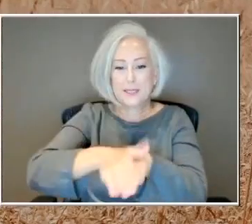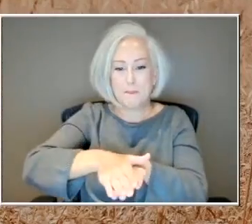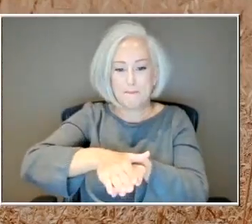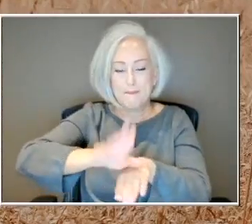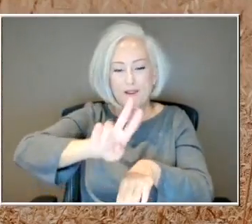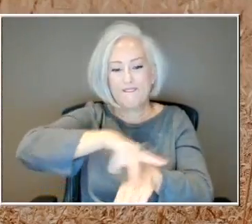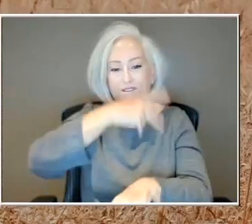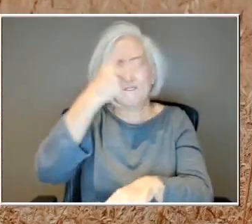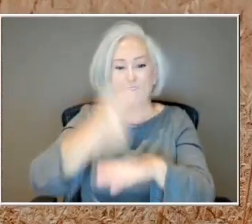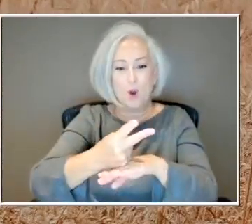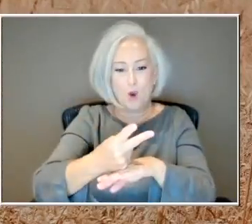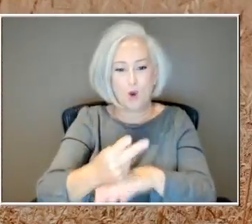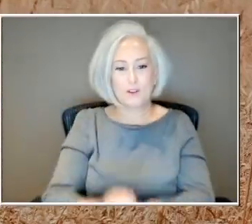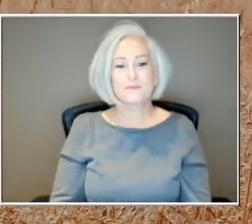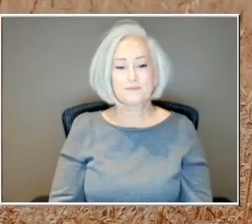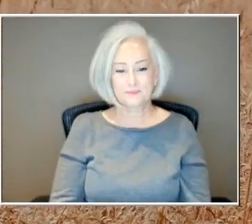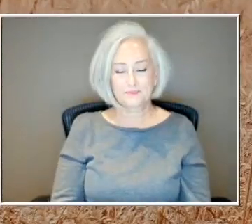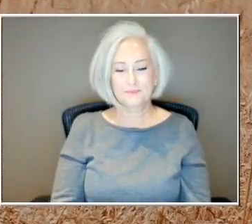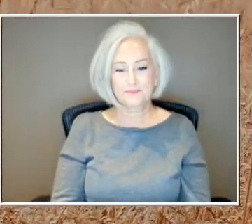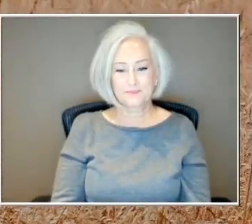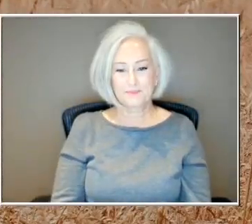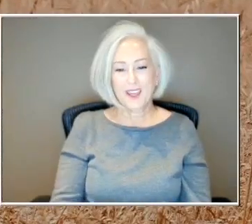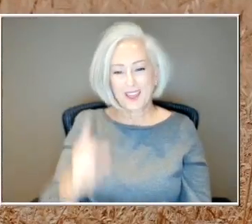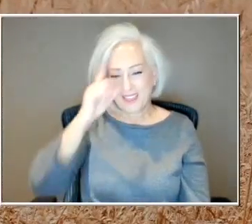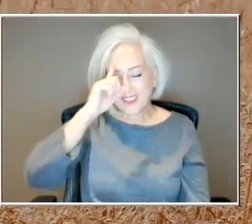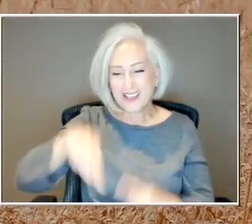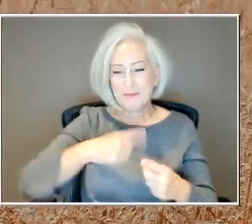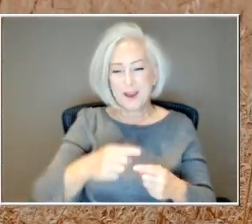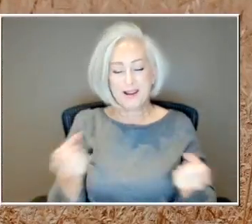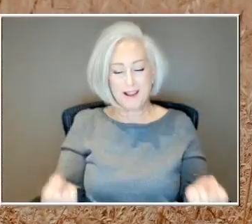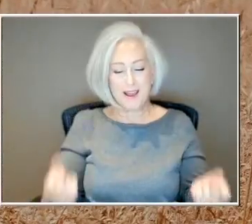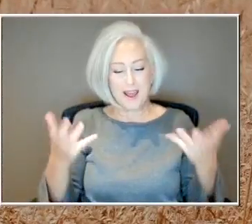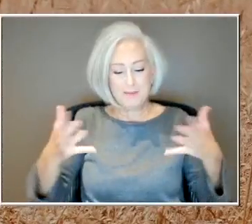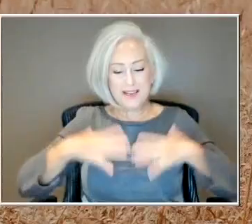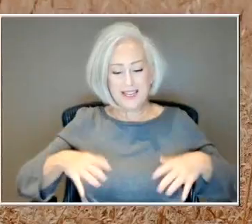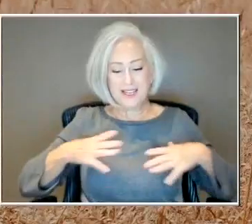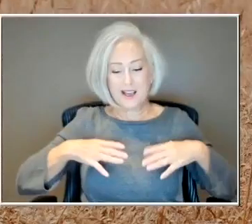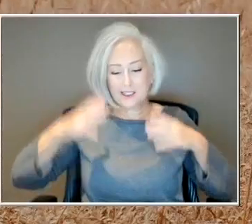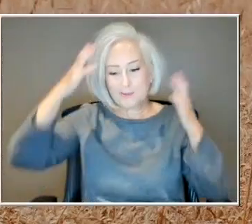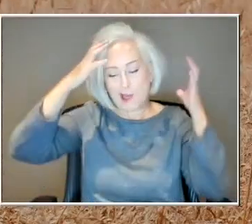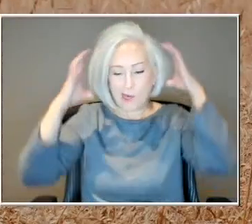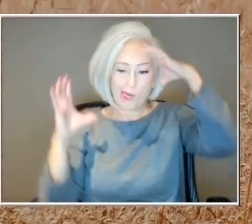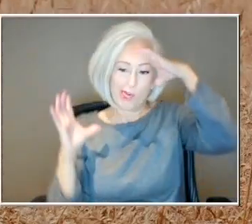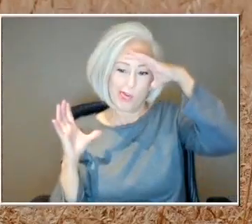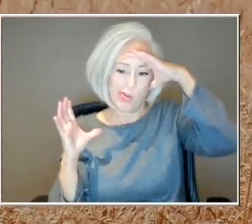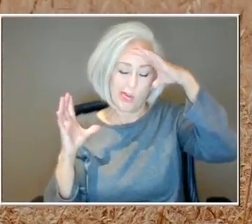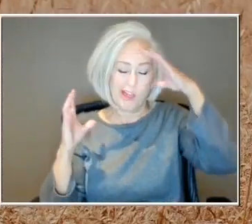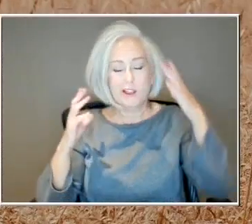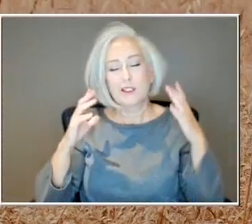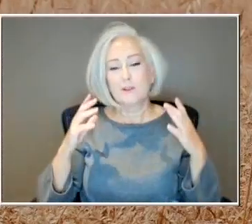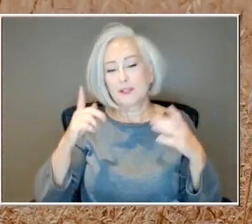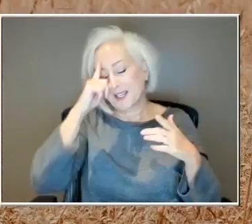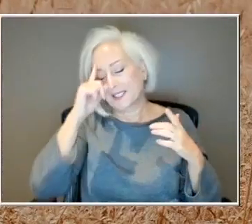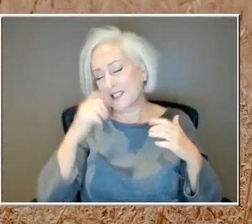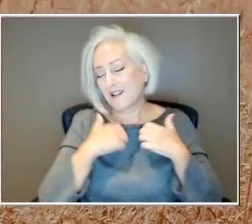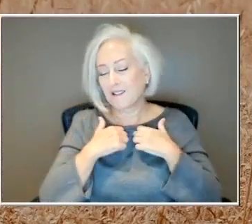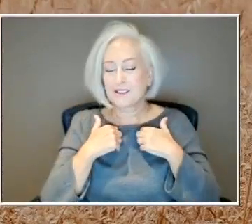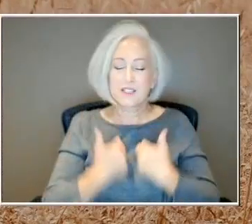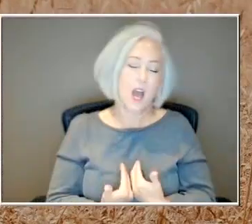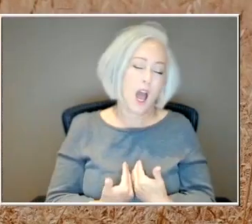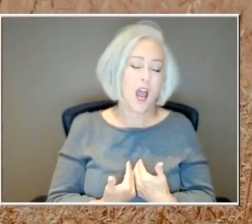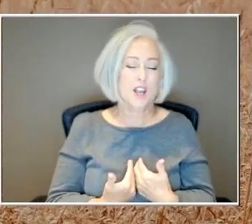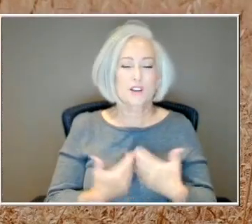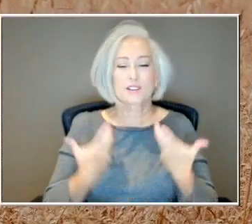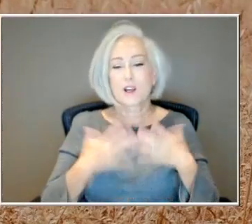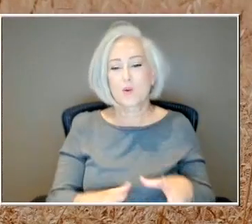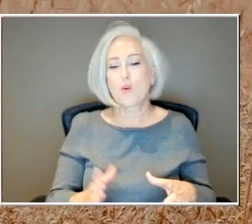are halfway off by the time Halloween. You know, kids are running around with half their masks off because they're tired of, you know, having that pull around. What